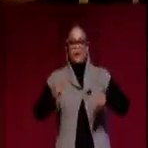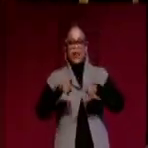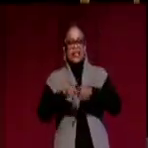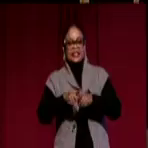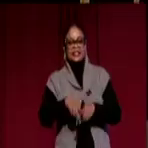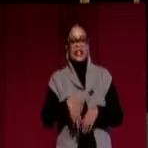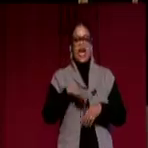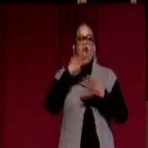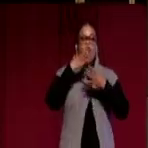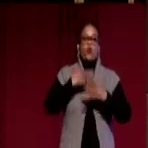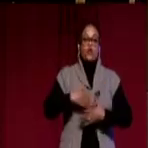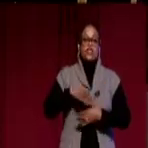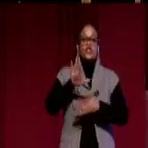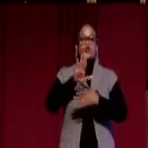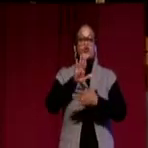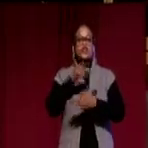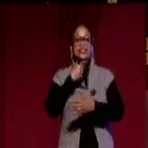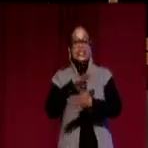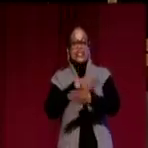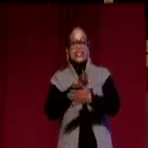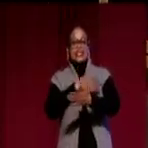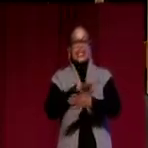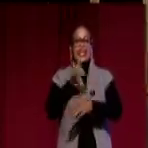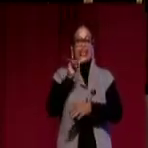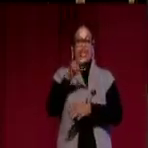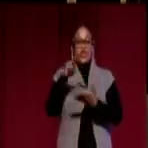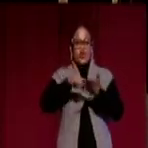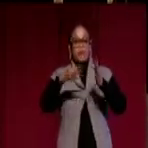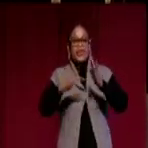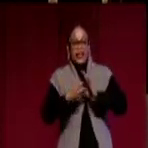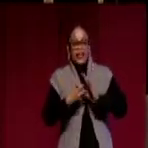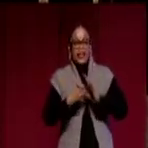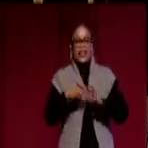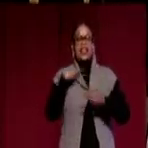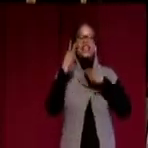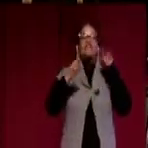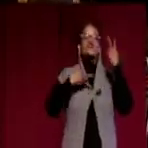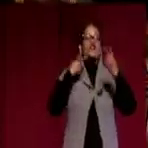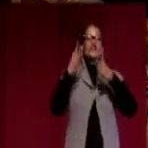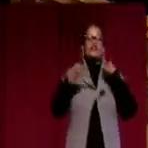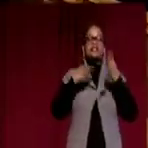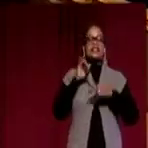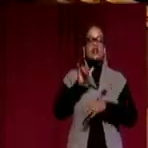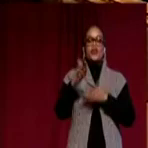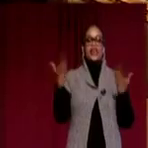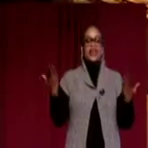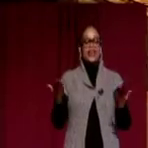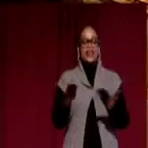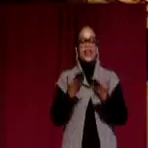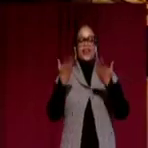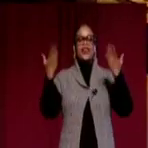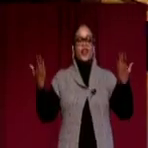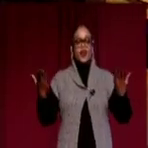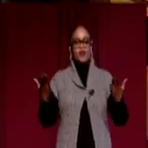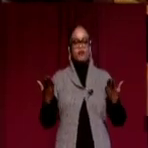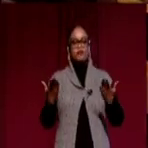I wish y'all say it like you mean it. Lift your voice and say, I am still